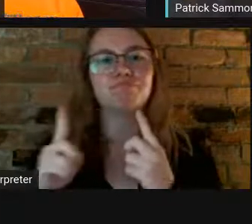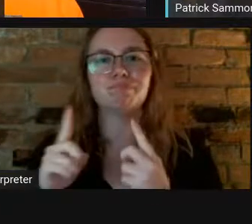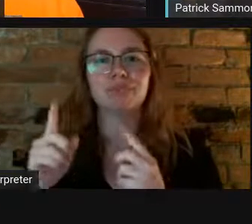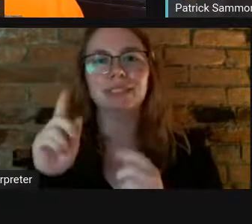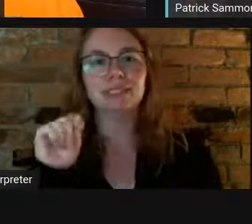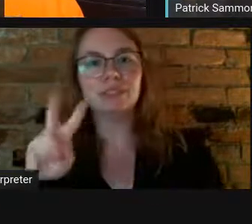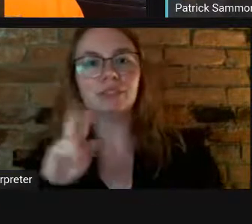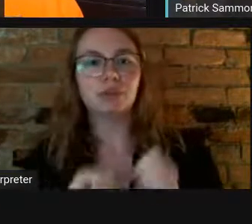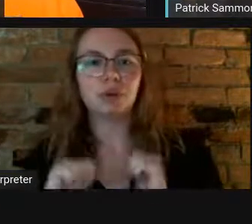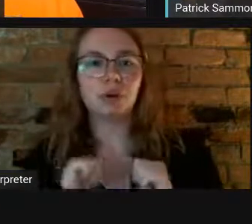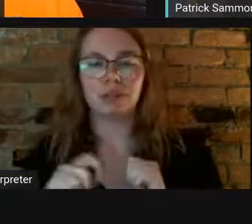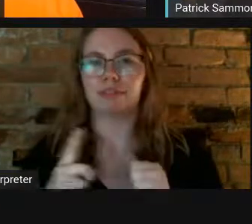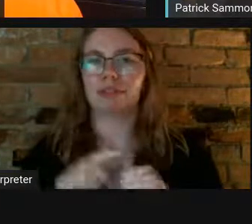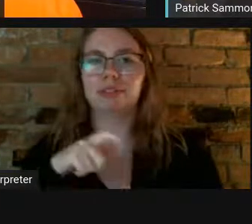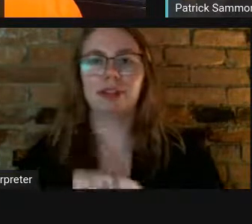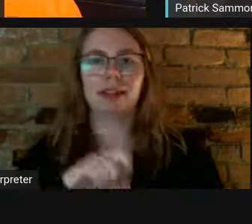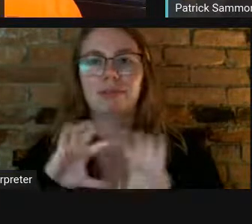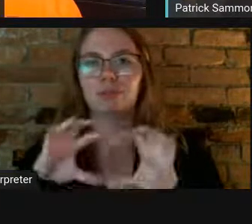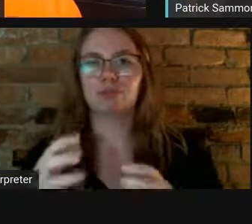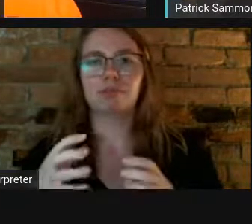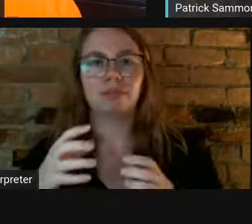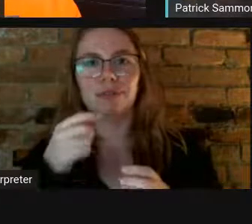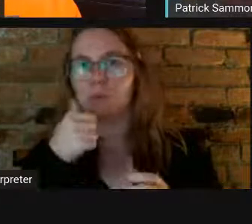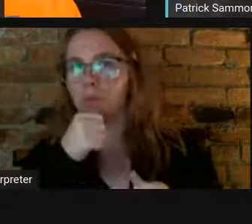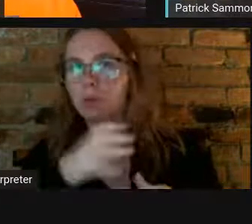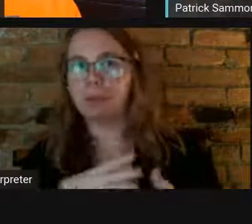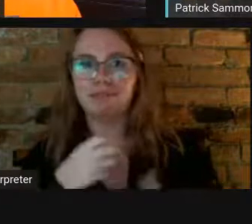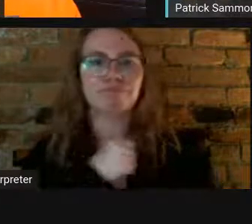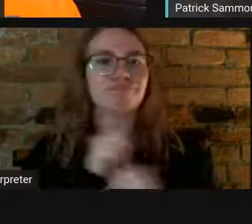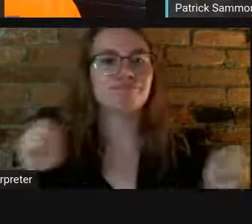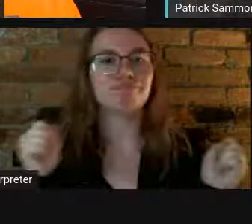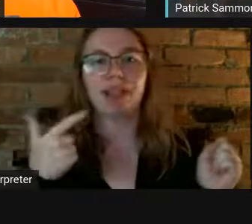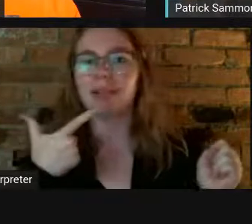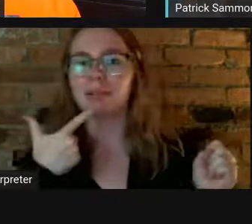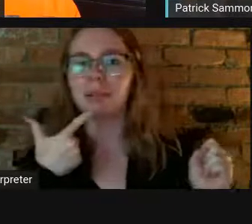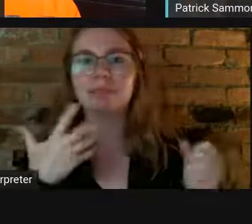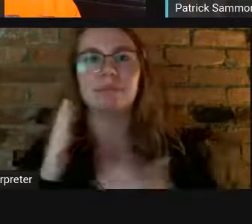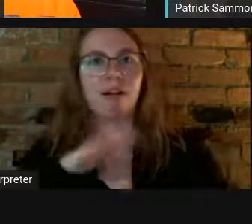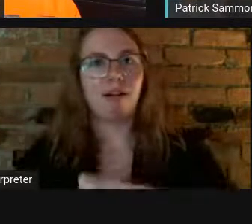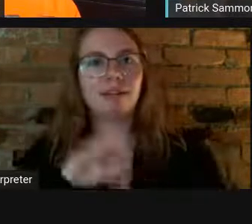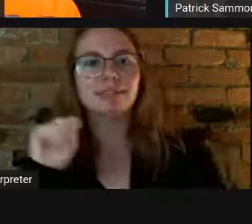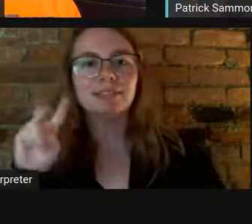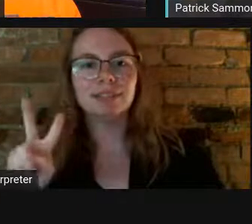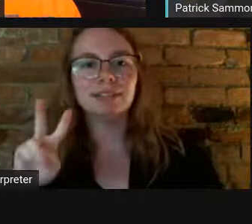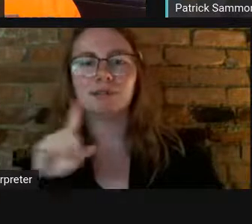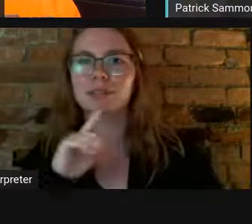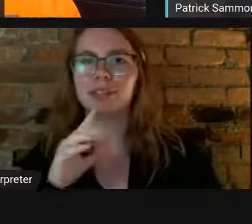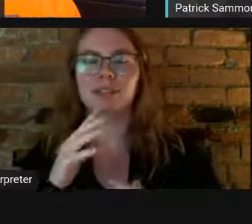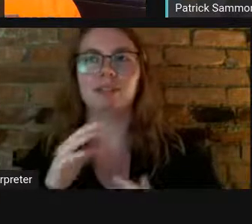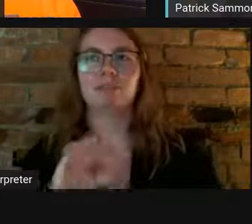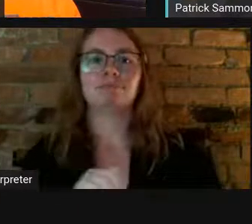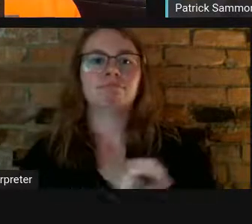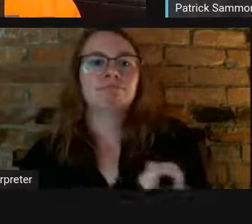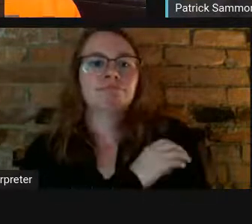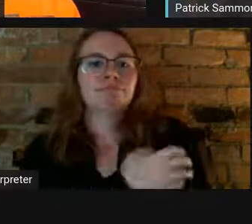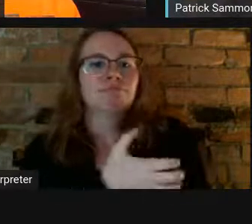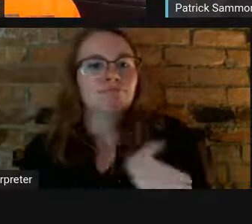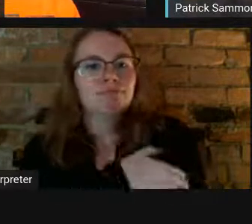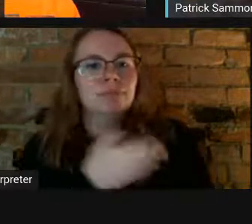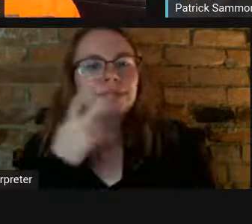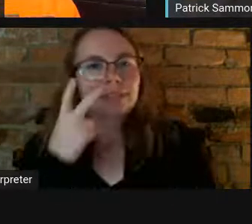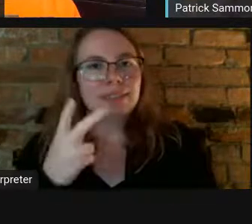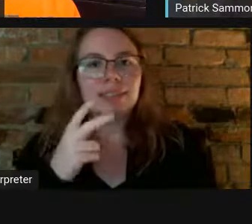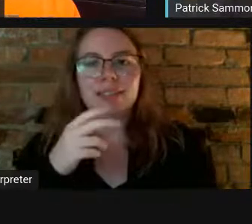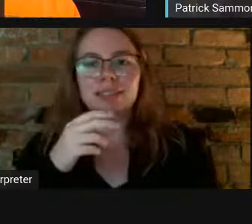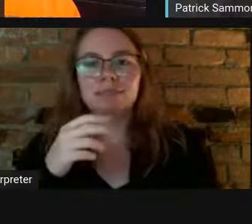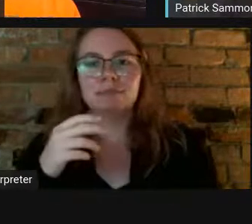of out lesbians had been on national TV. And it's so empowering to see these activists challenge the conventional wisdom that we